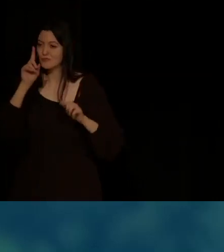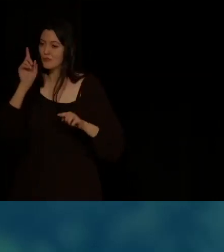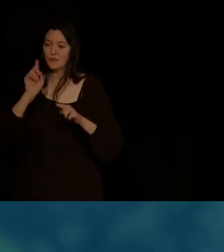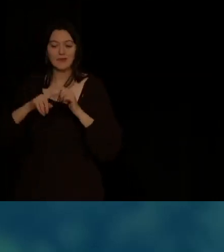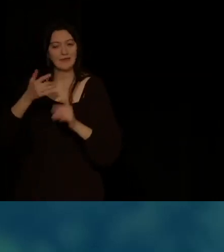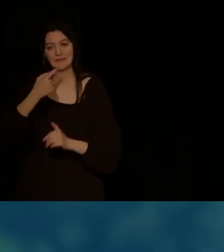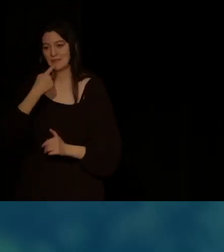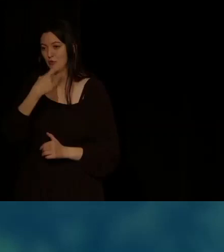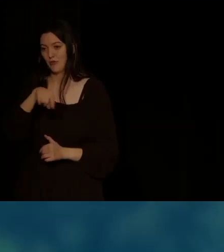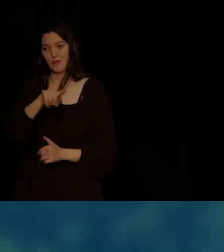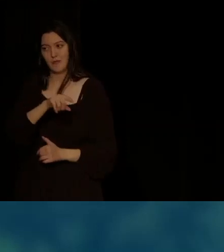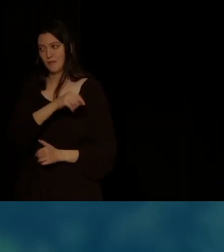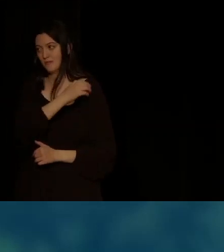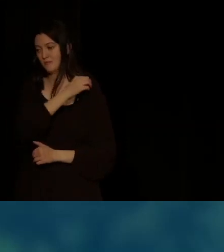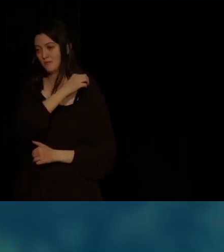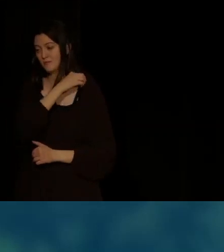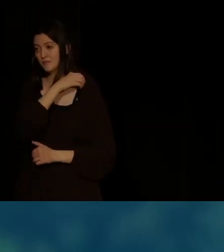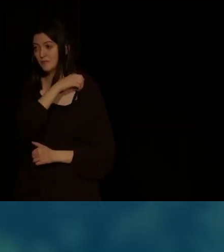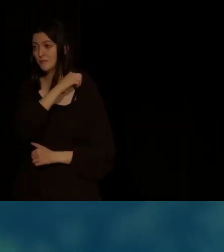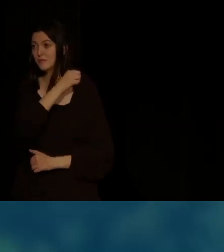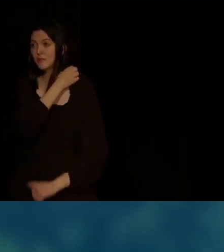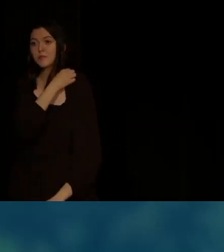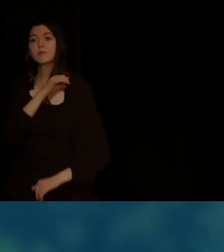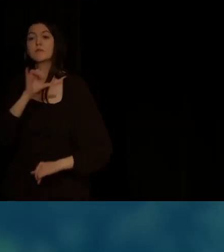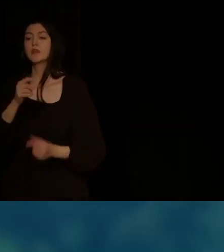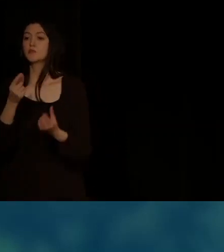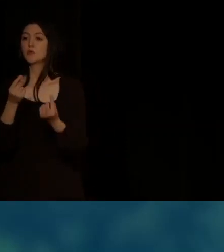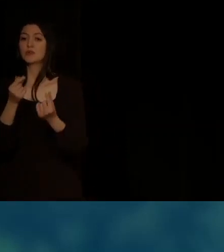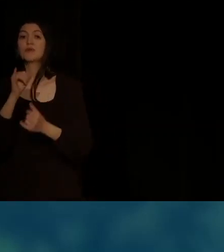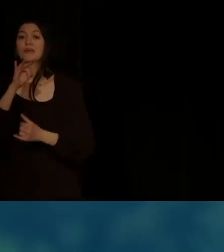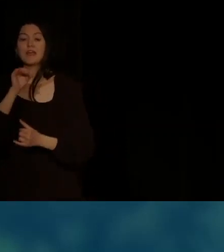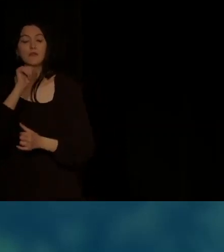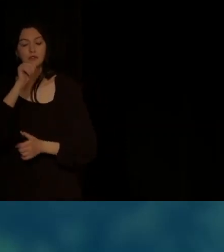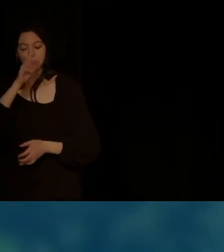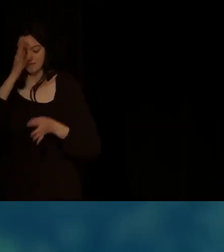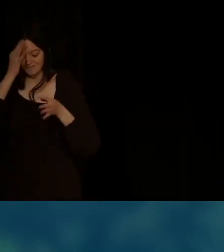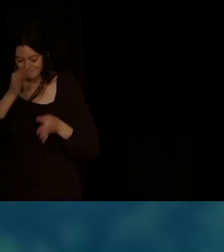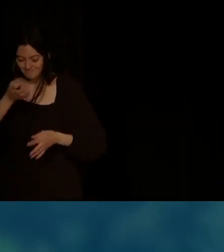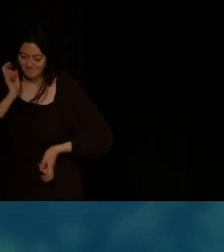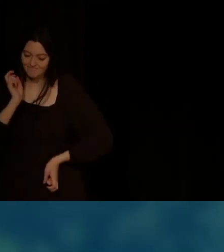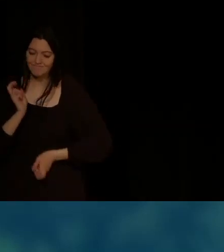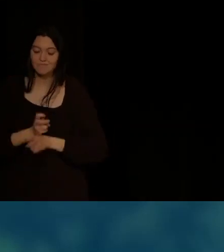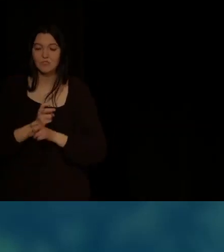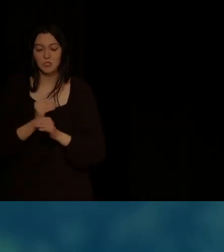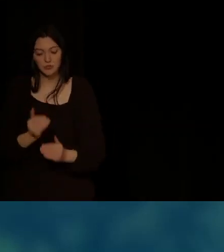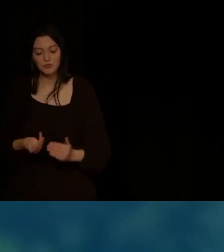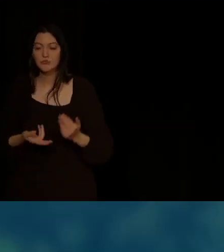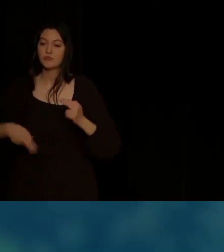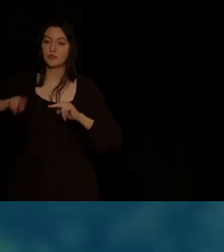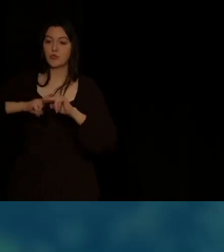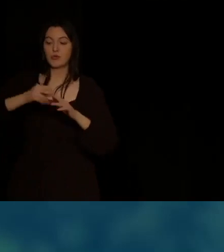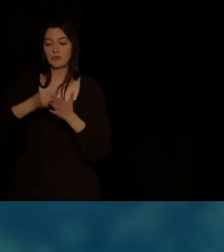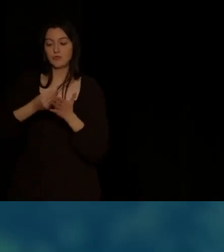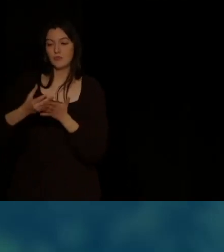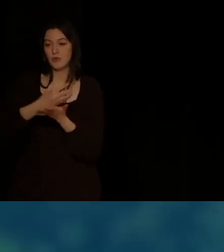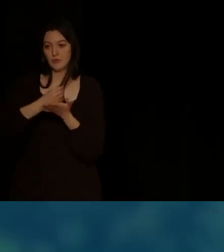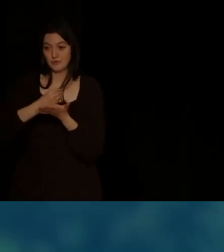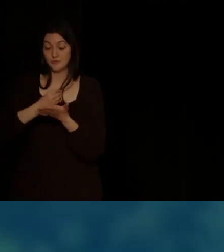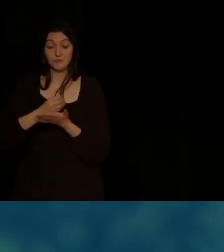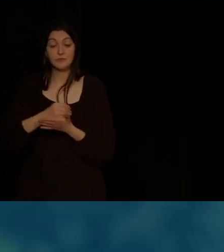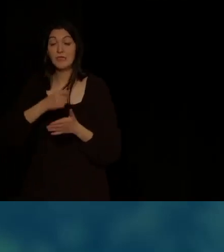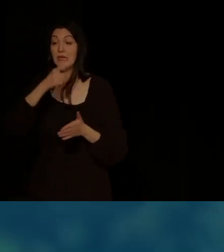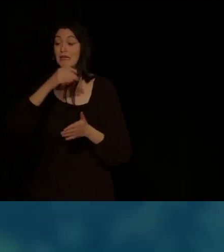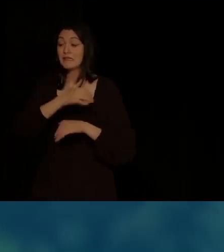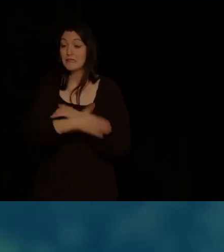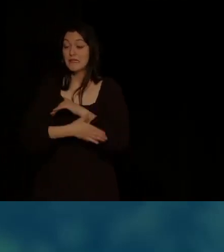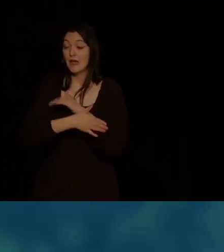down. But that's what we're going to do if we don't make these difficult decisions to increase revenue streams. The county tax rate